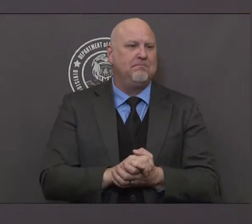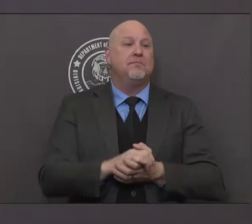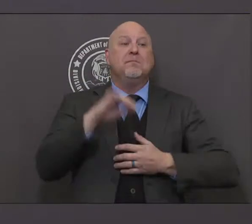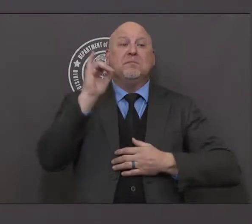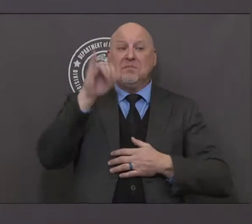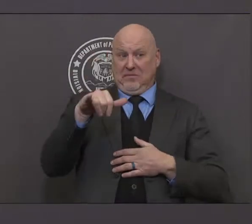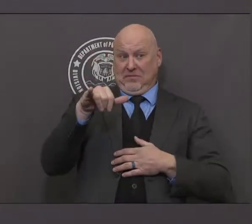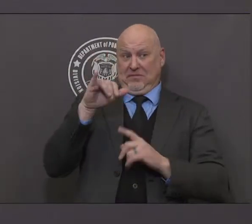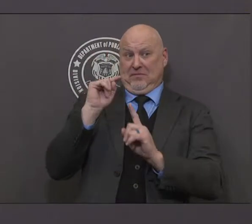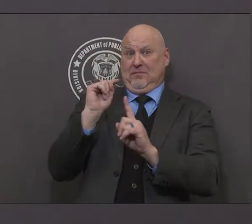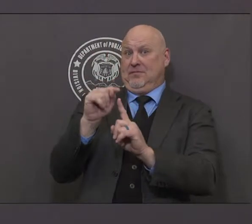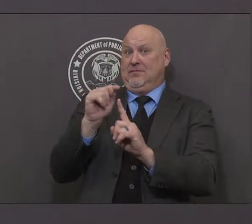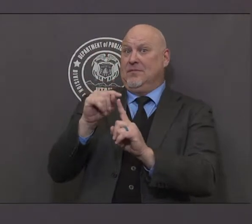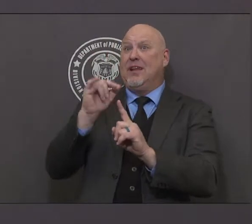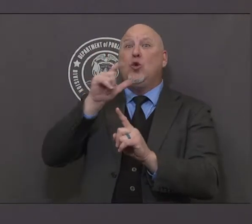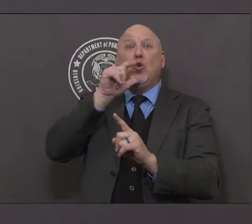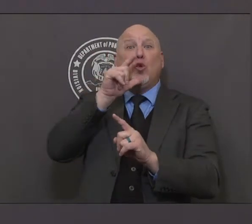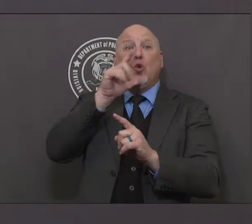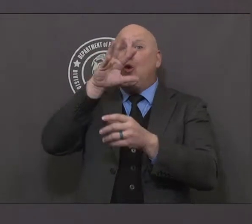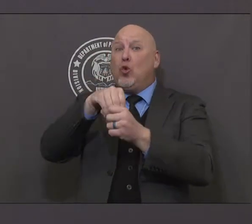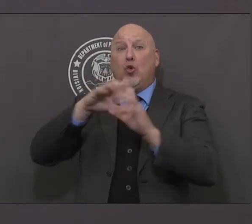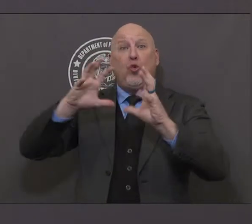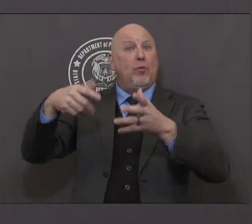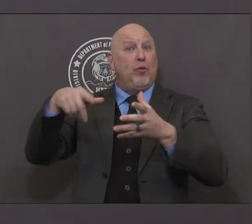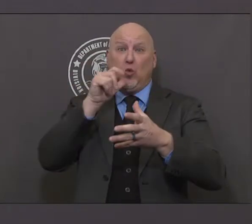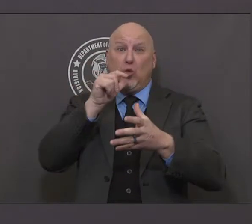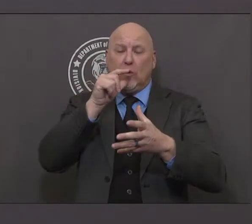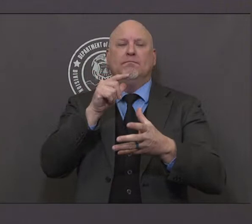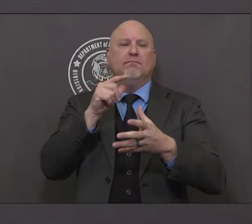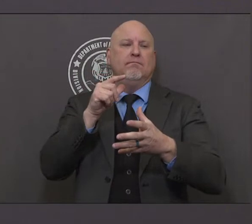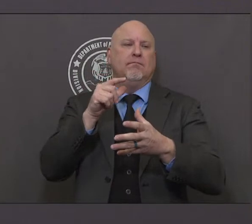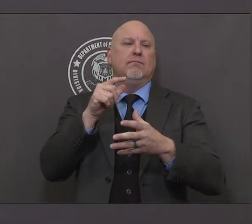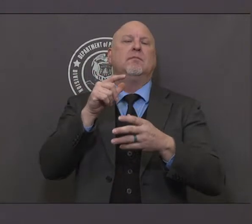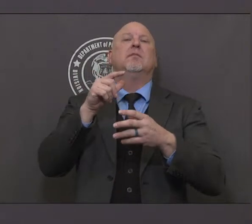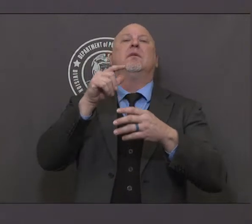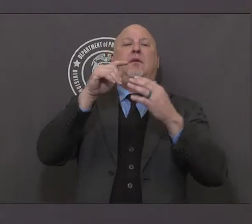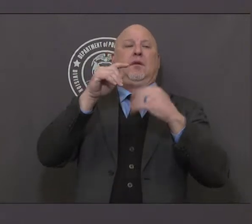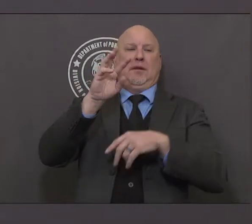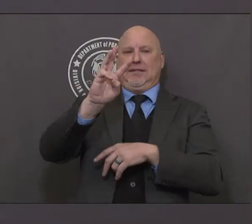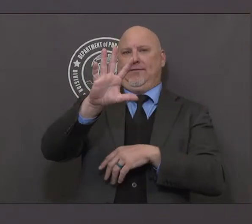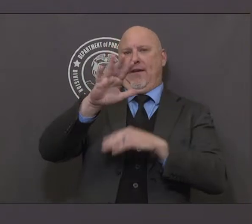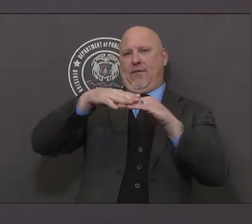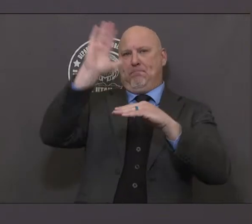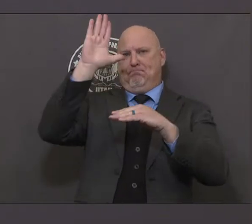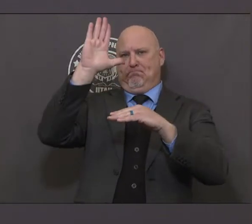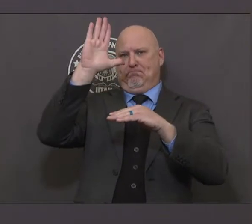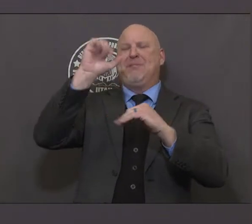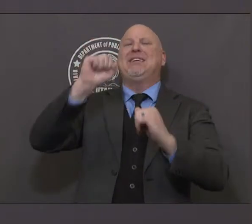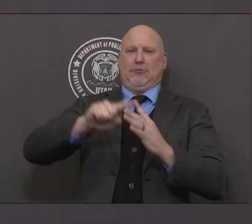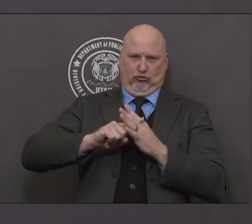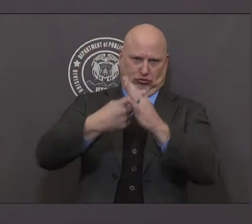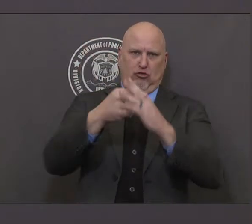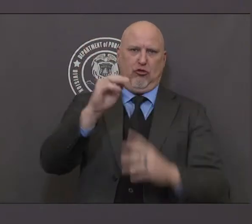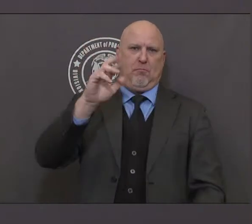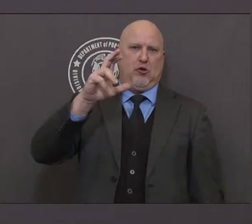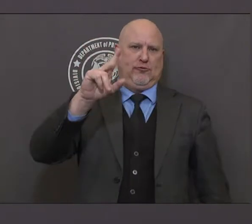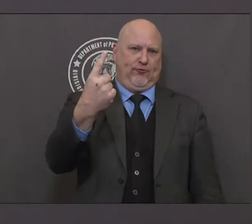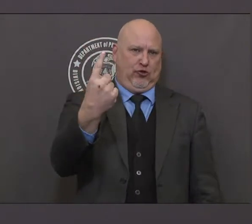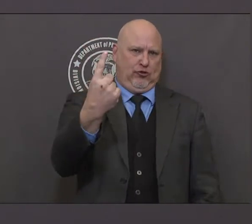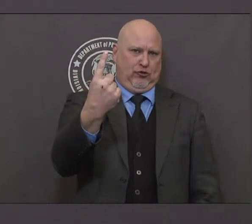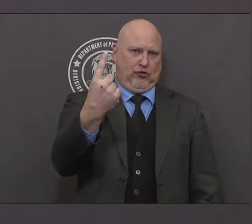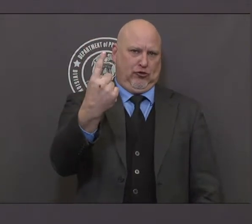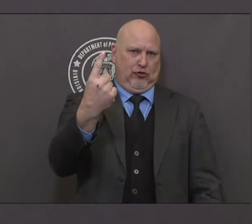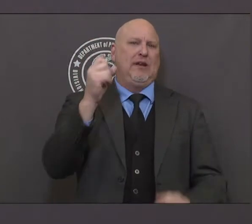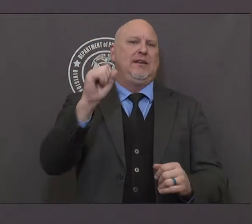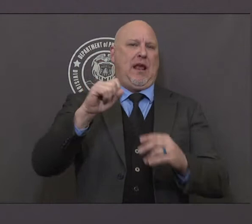Again, starting on March 1st, eligibility from 70 and over to 65 and over. So everyone in the state